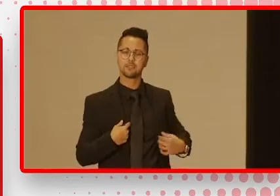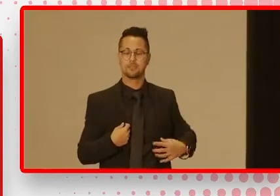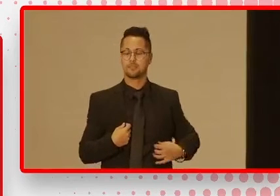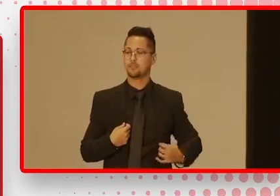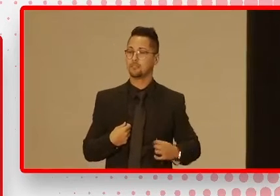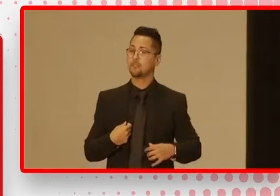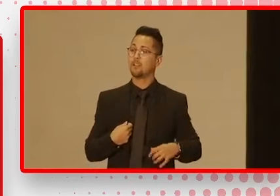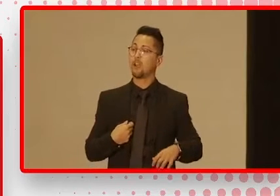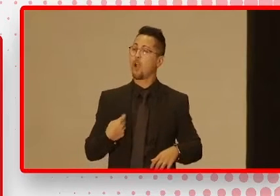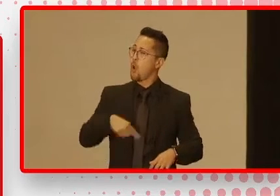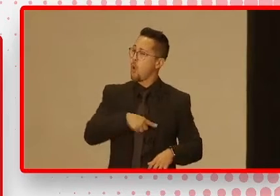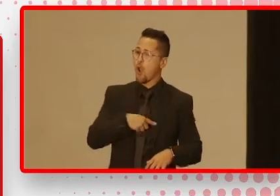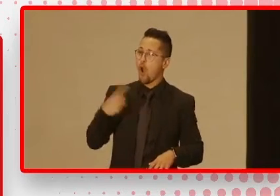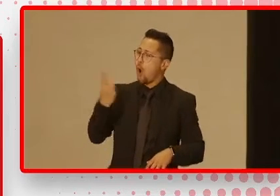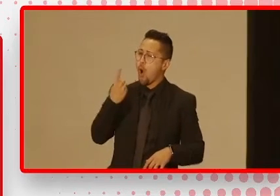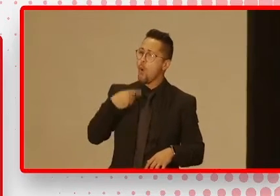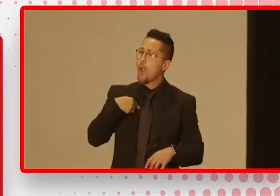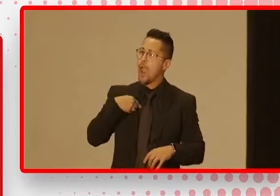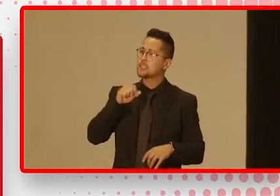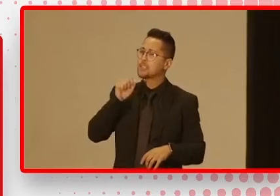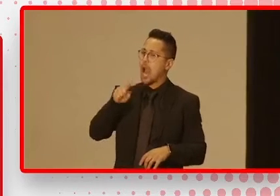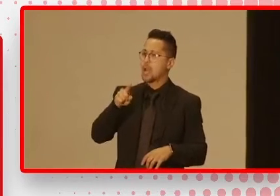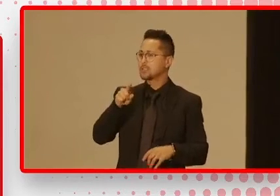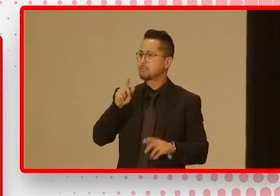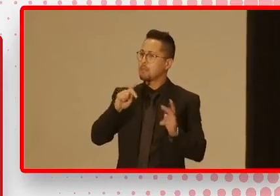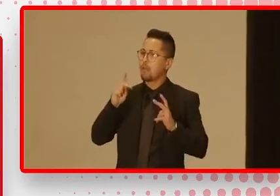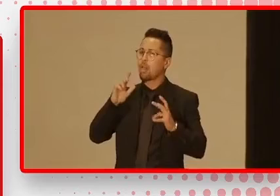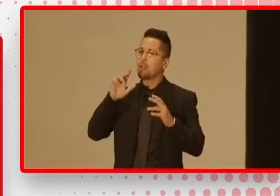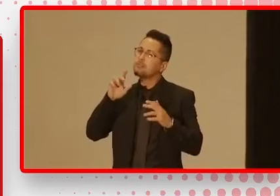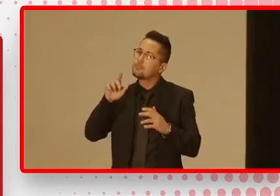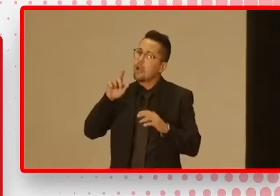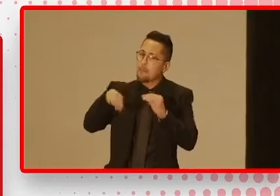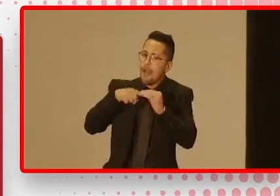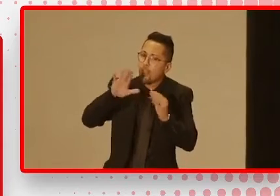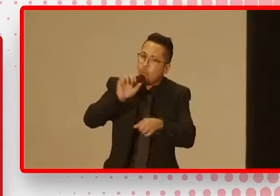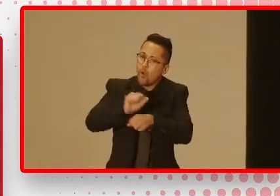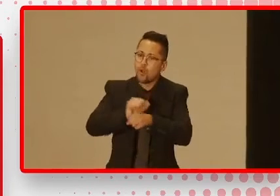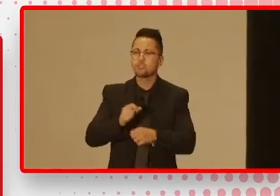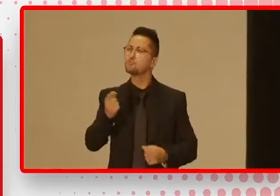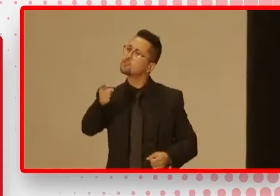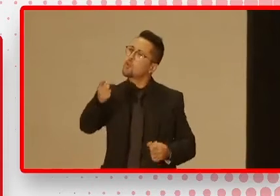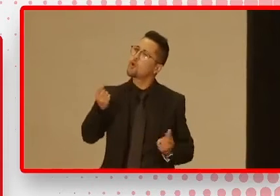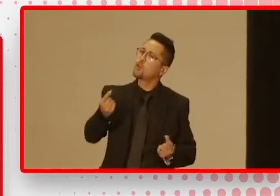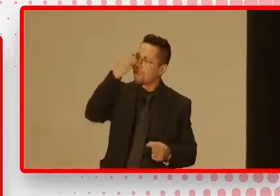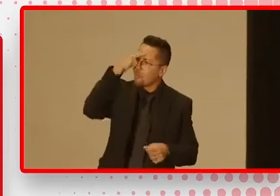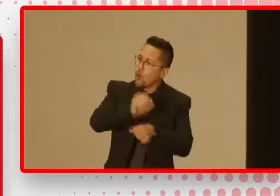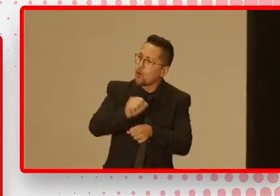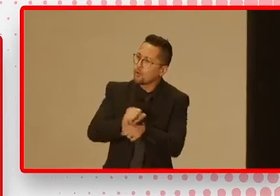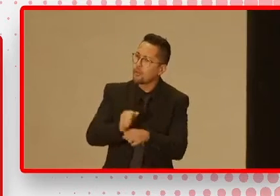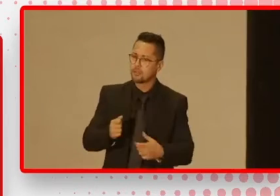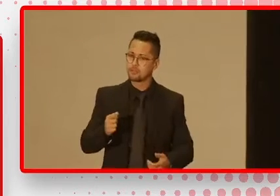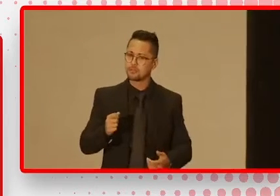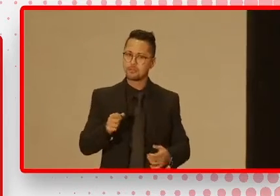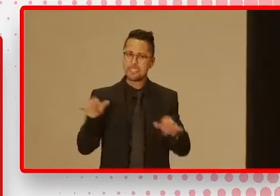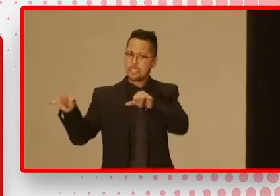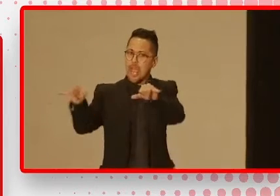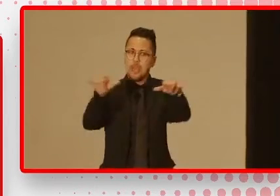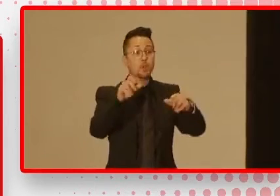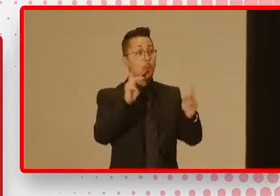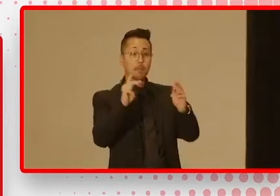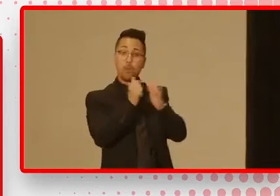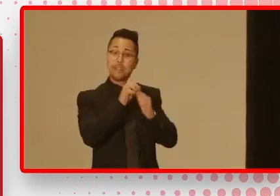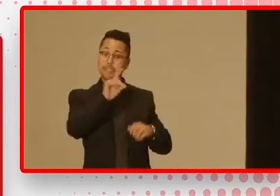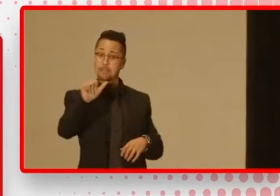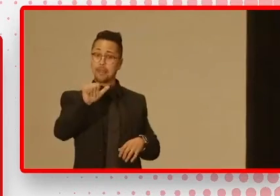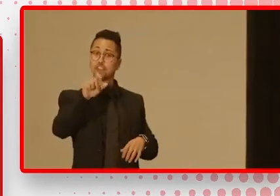We always ask about our jobs, right? So what do you do? People with disabilities should be able to answer that just like